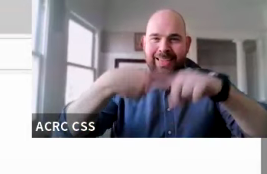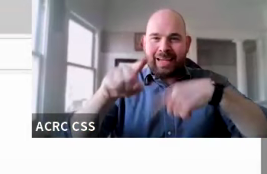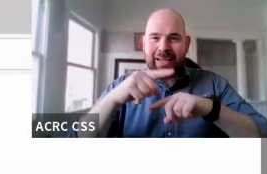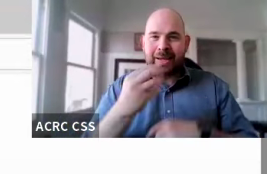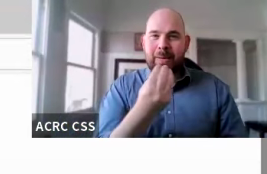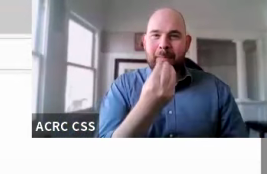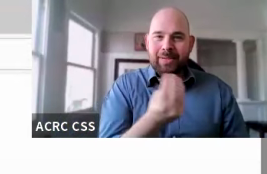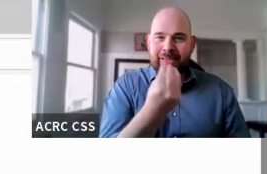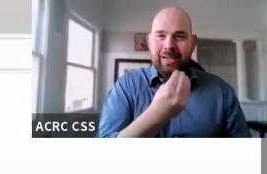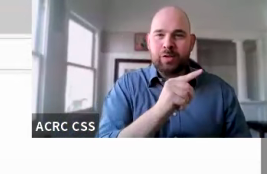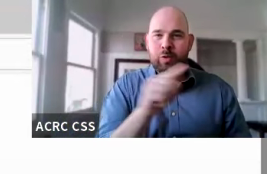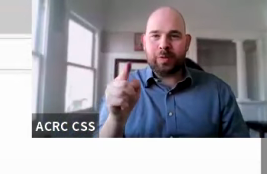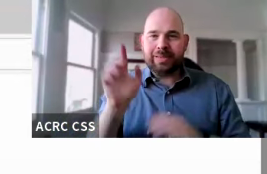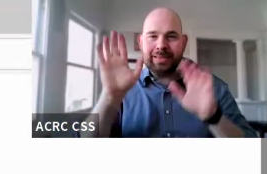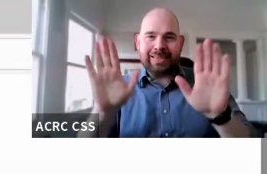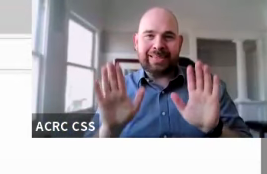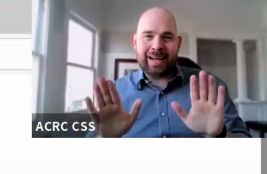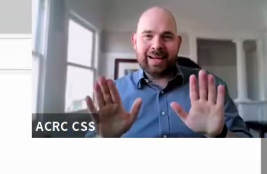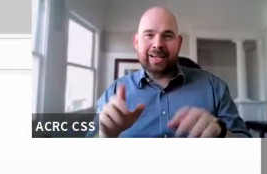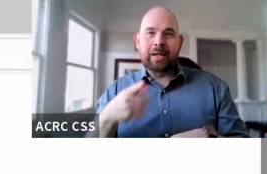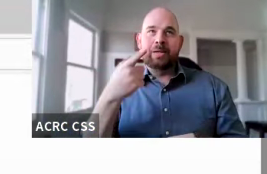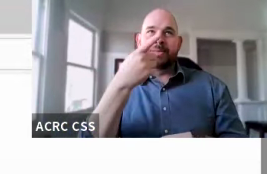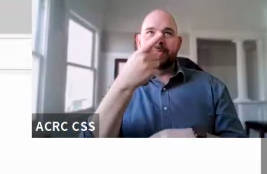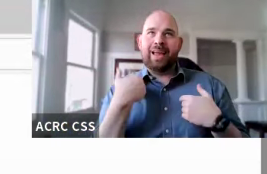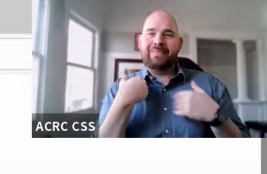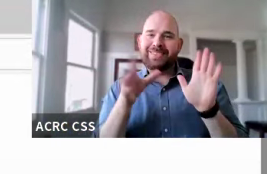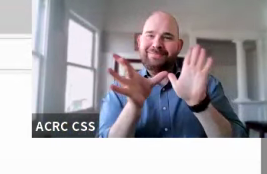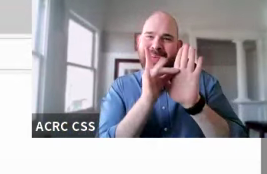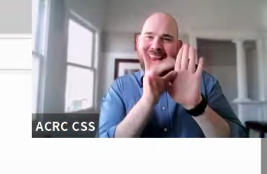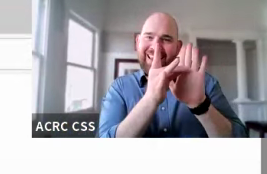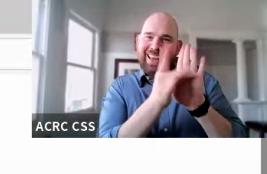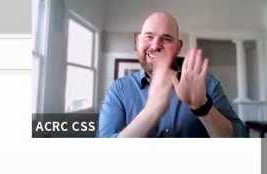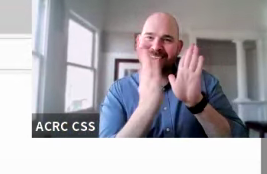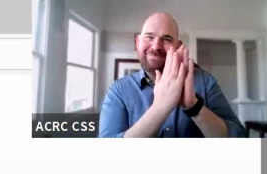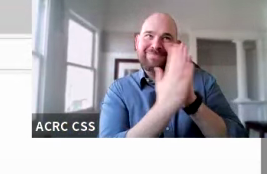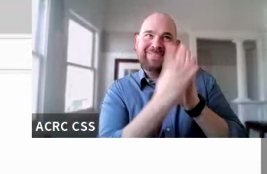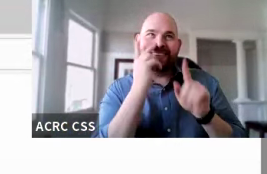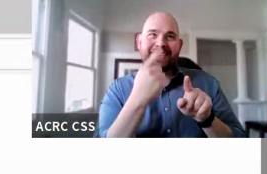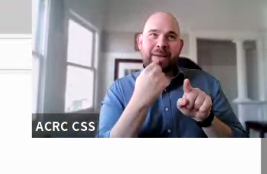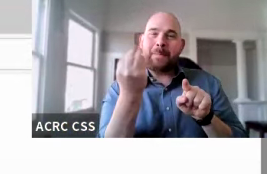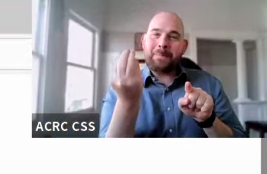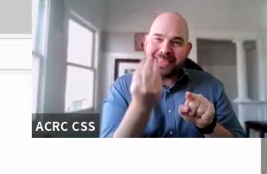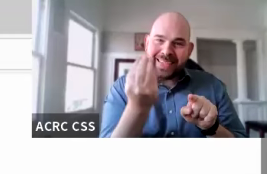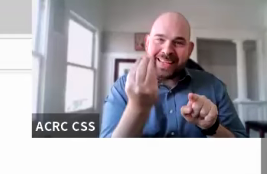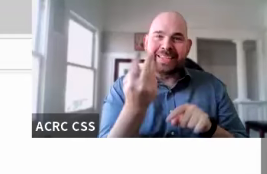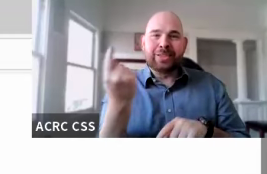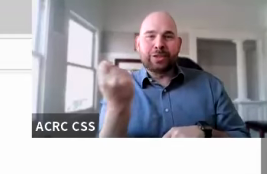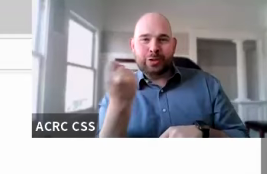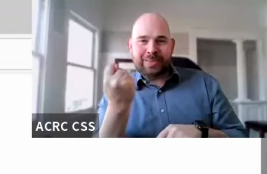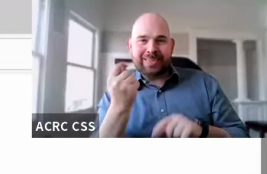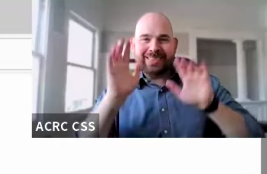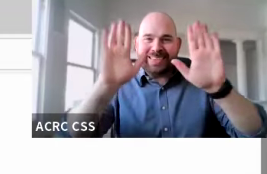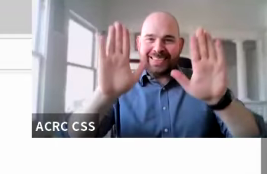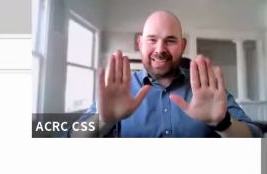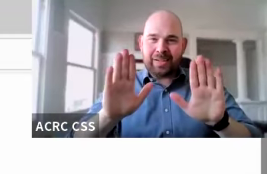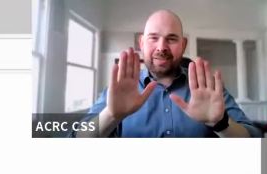Some of you remember a few weeks ago, I taught you the signs for the days of the week. And they actually have magnets that someone